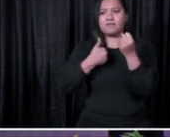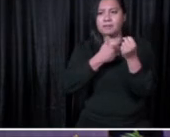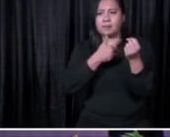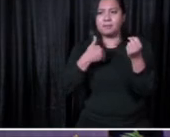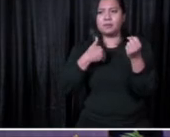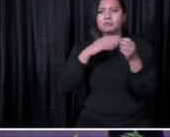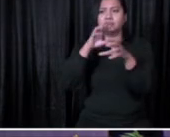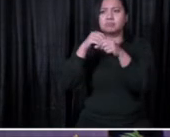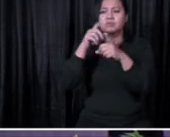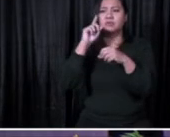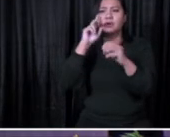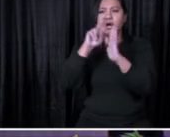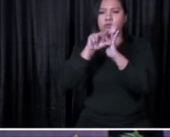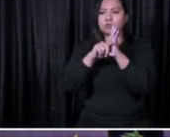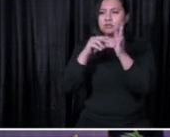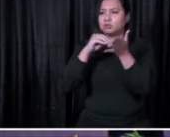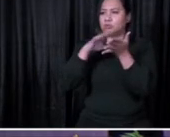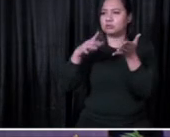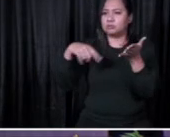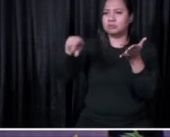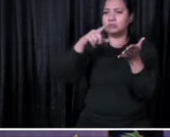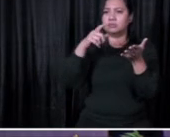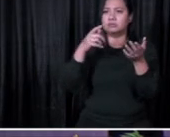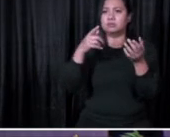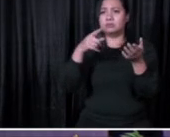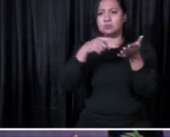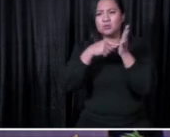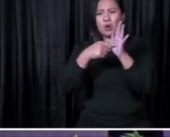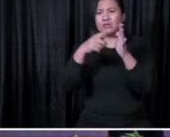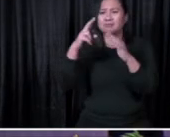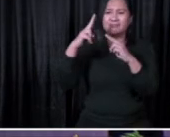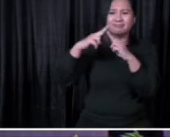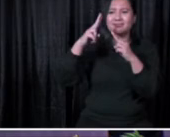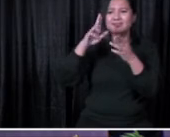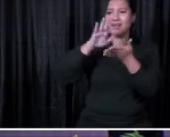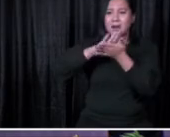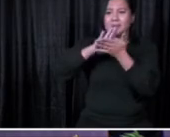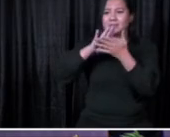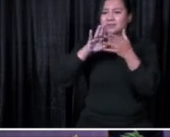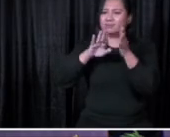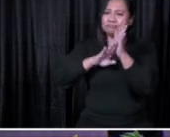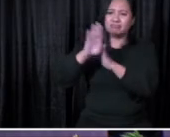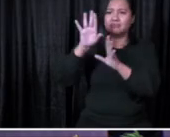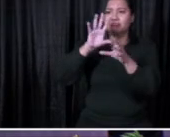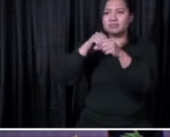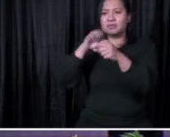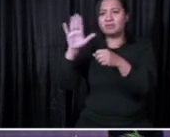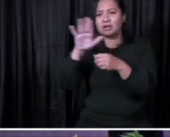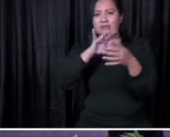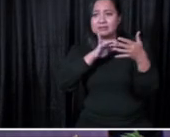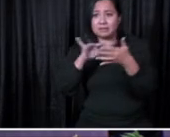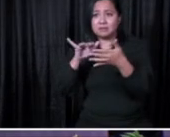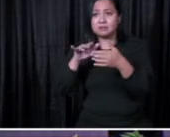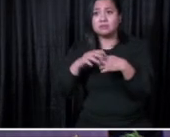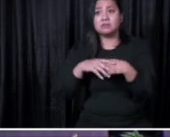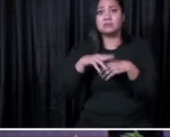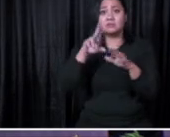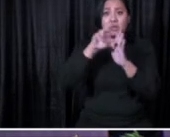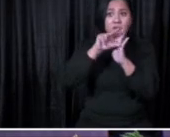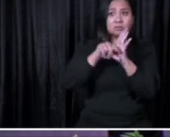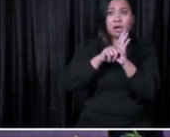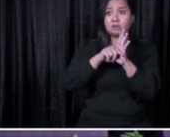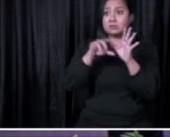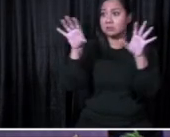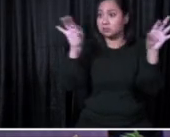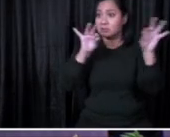campus who have displayed exceptional academic ability through their studies. Will the undergraduates selected for membership